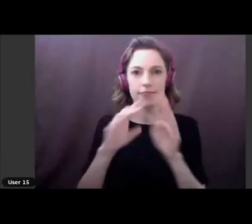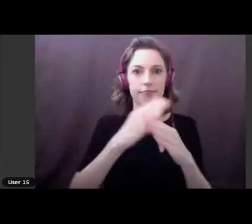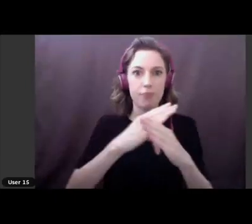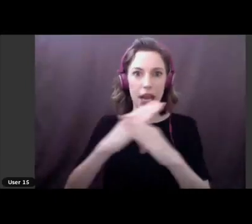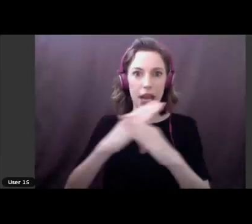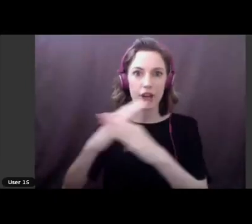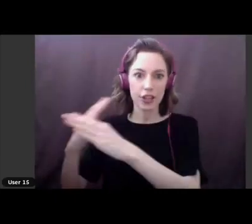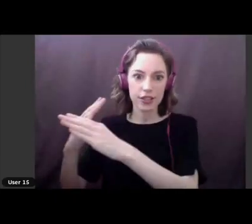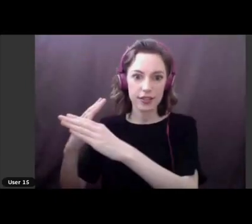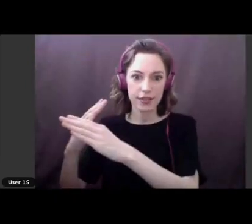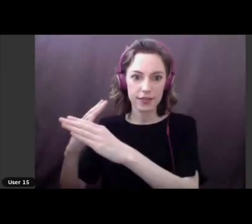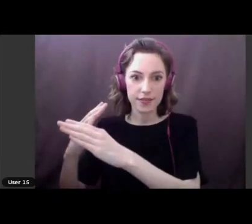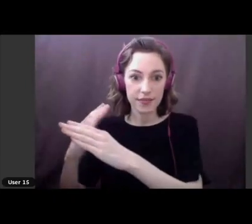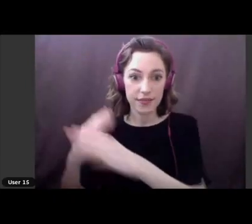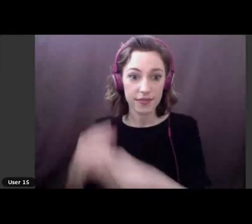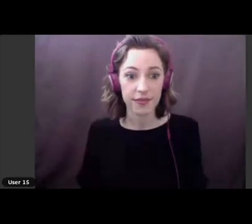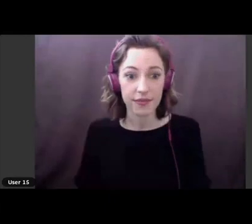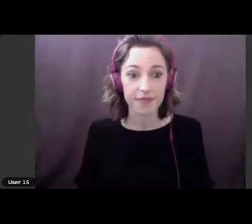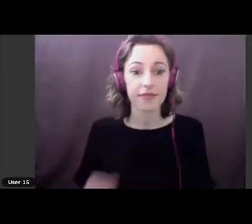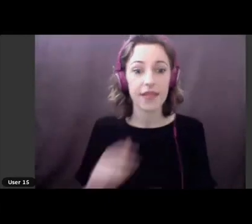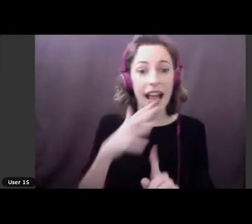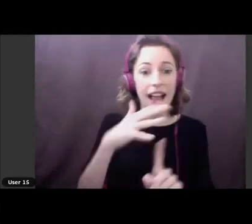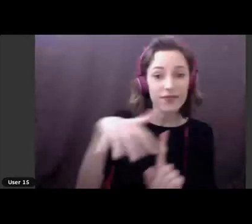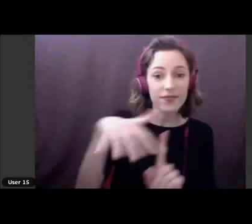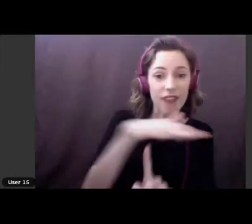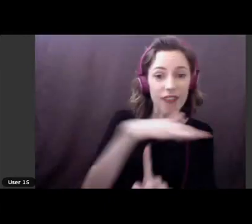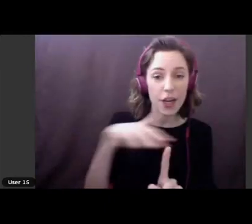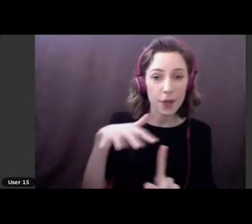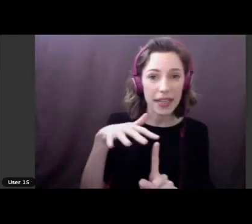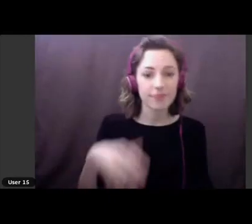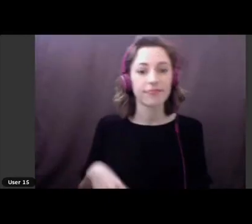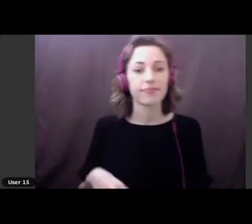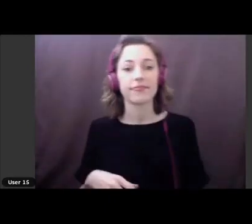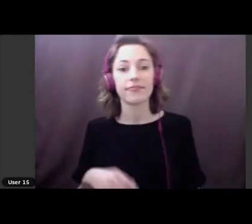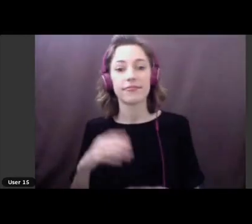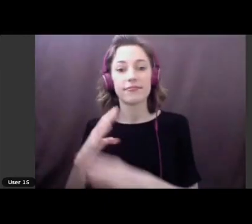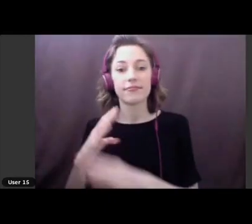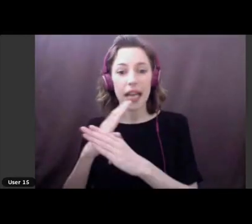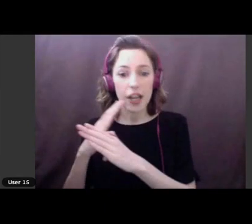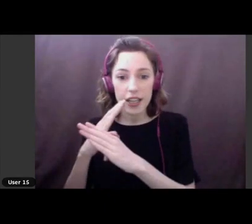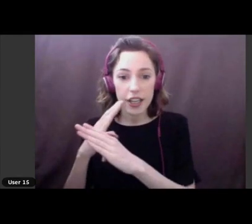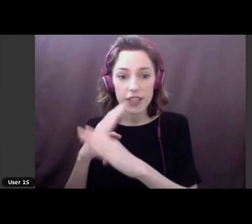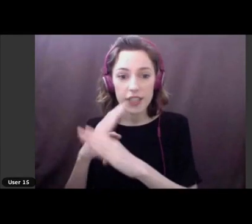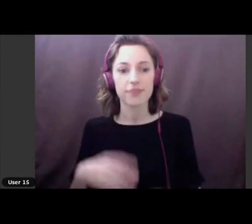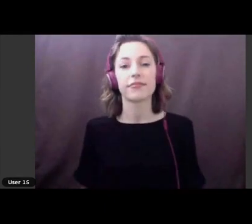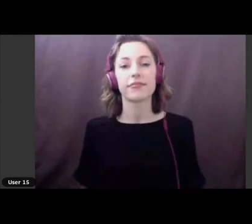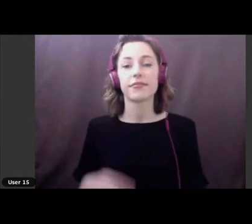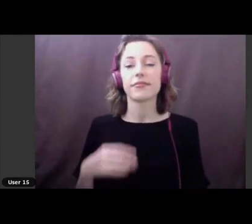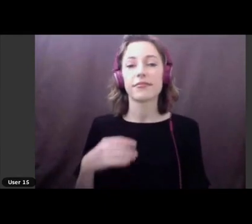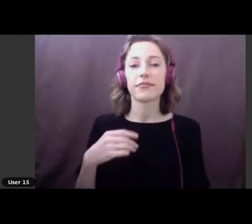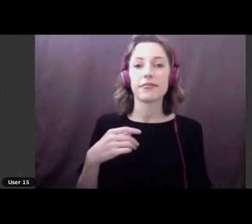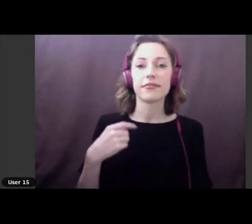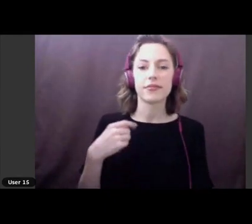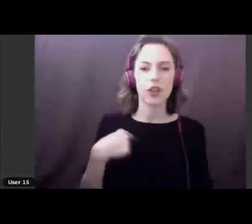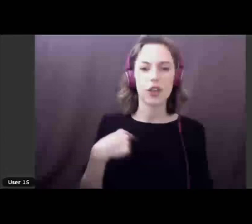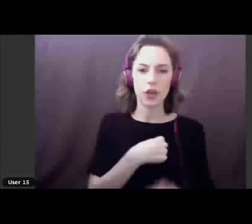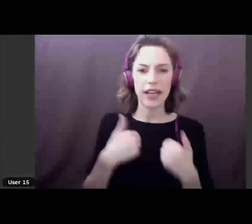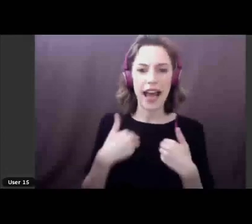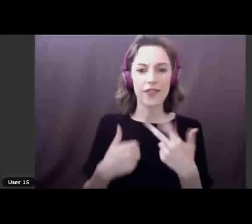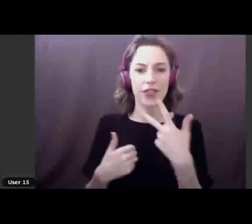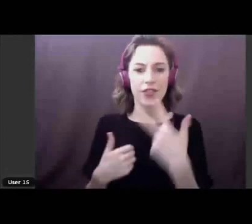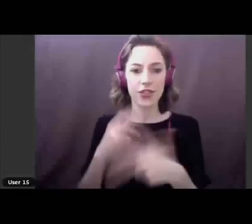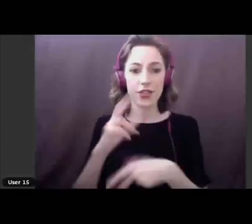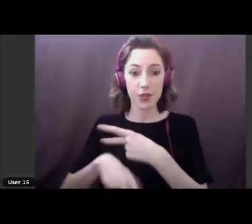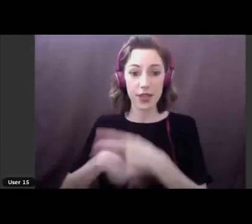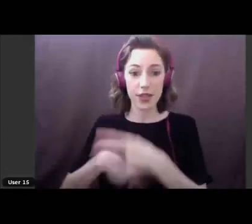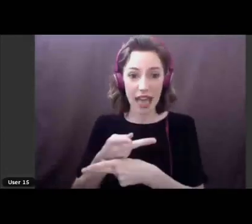in a social model analysis. So we can see, oh, people who have difficulty walking, when they live in an environment with discrimination